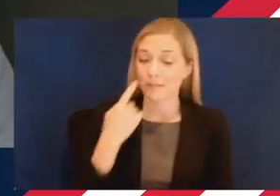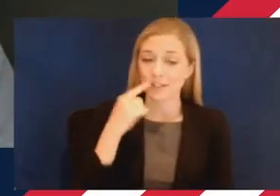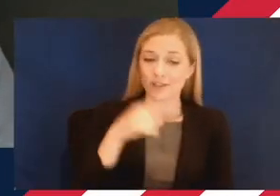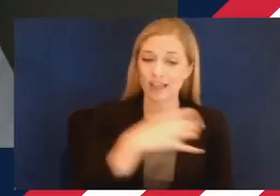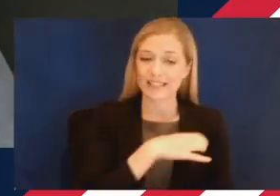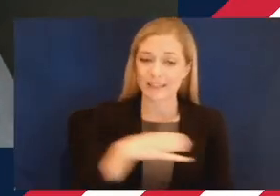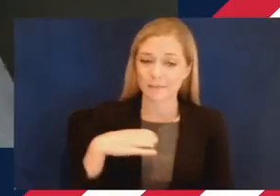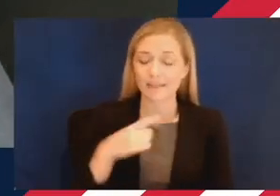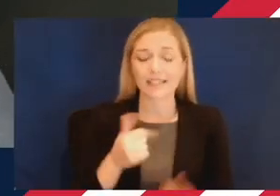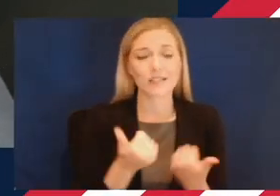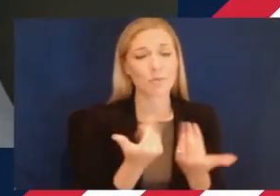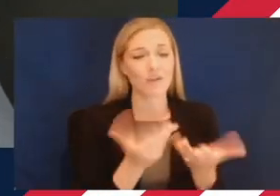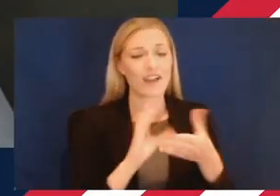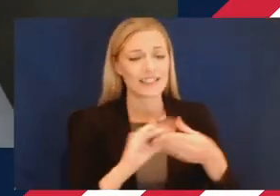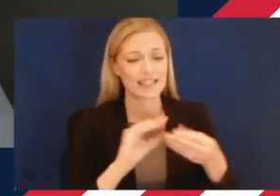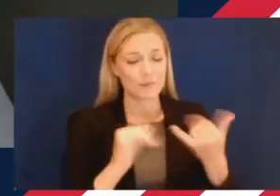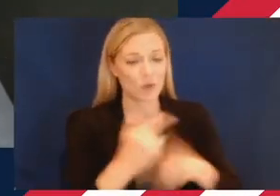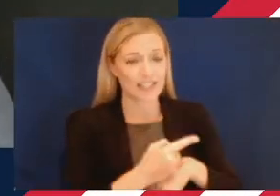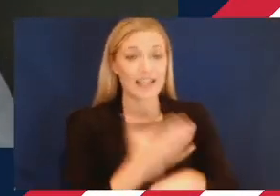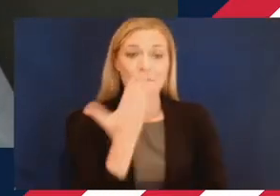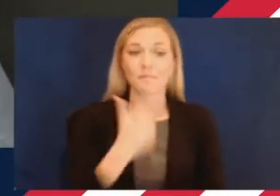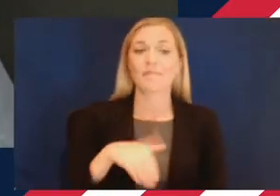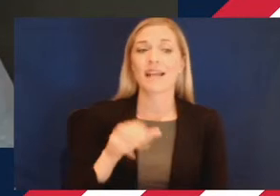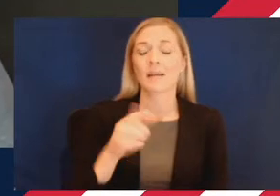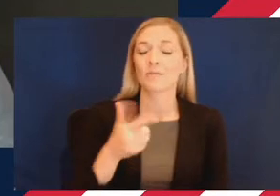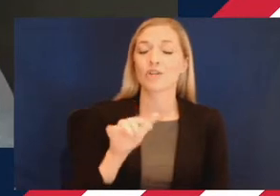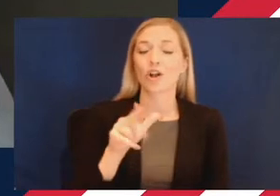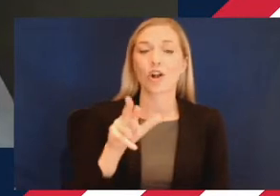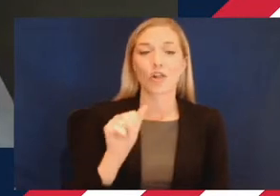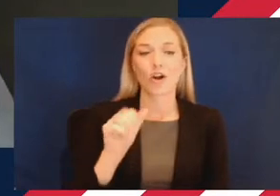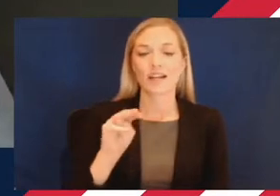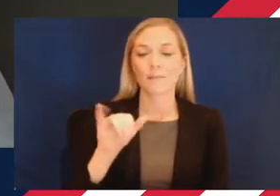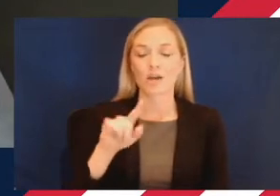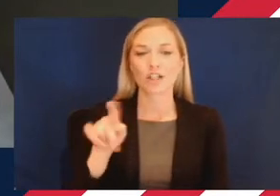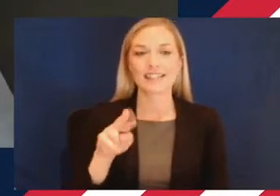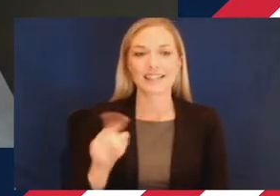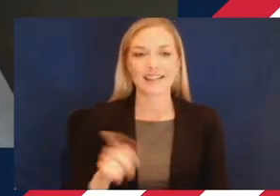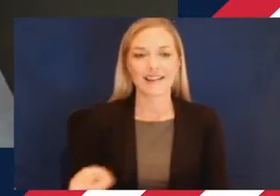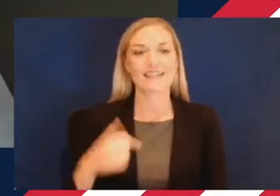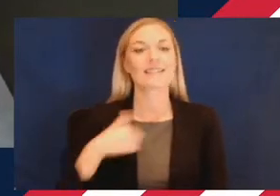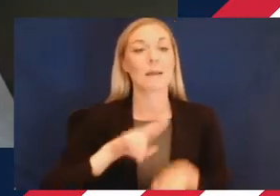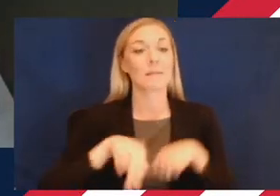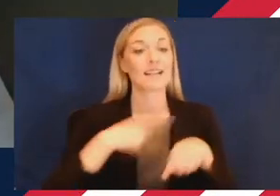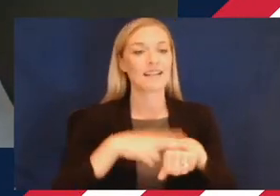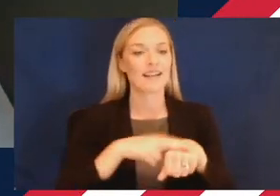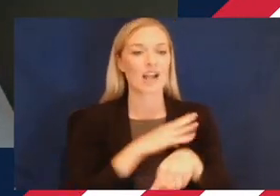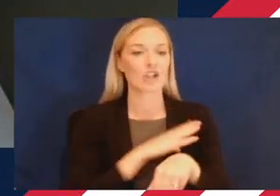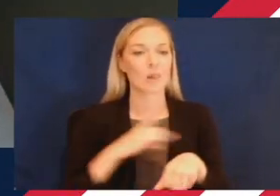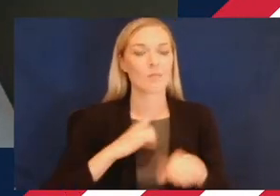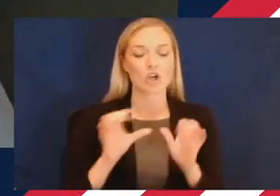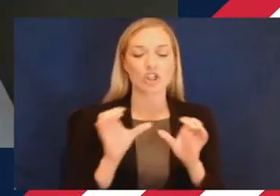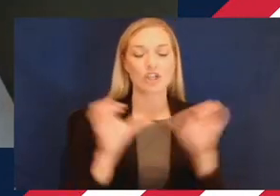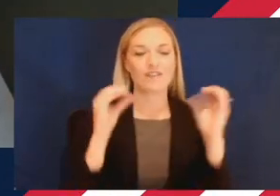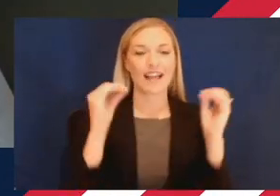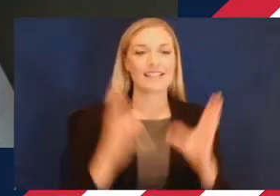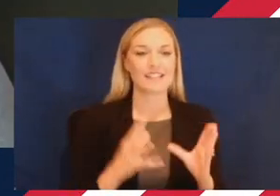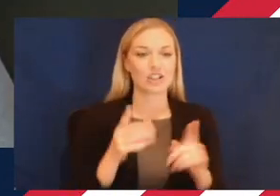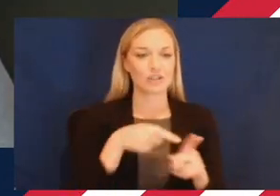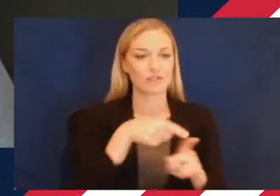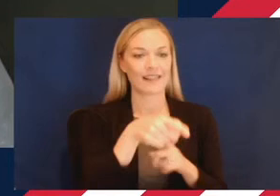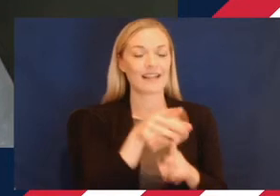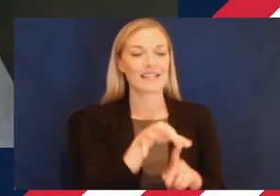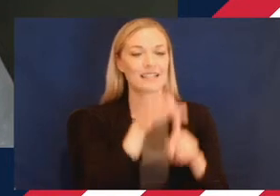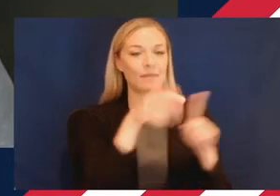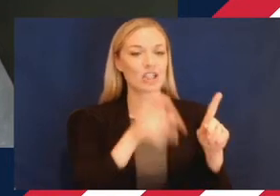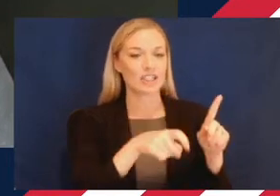testimony today. My name is Gloria Martinez. I'm a National Board Certified Teacher in Special Needs and have 19 years of experience teaching,